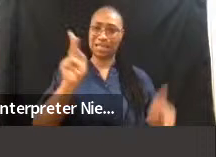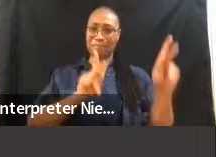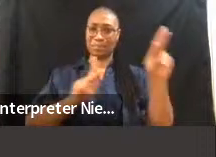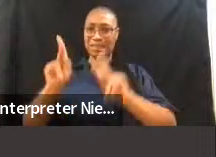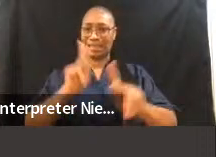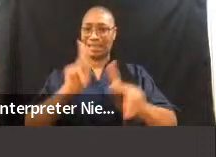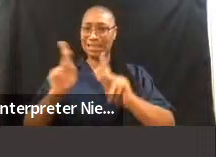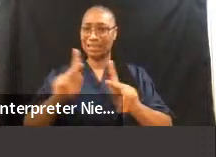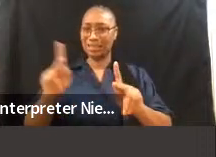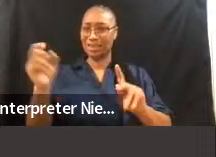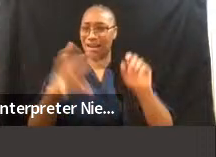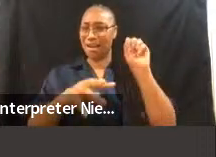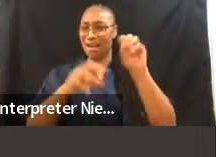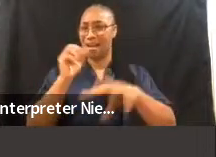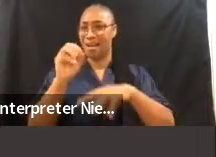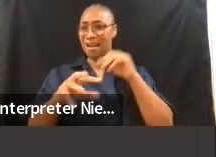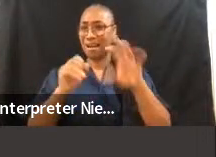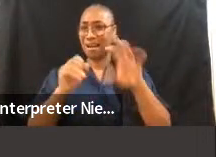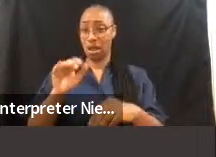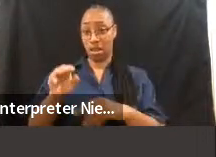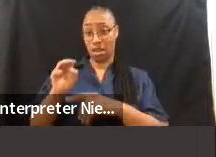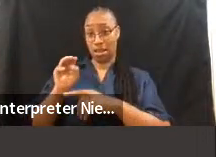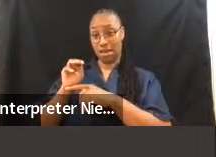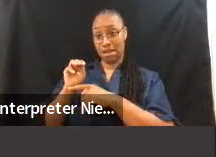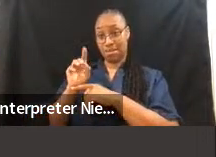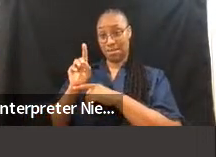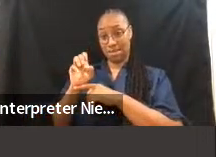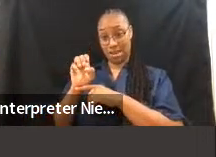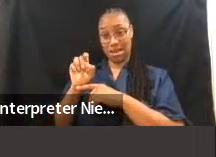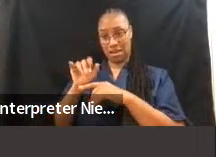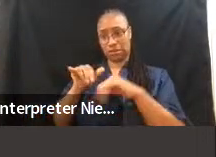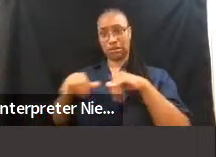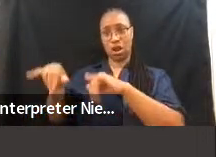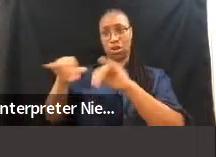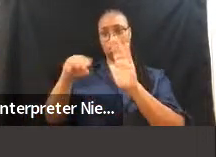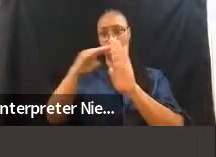standards were published in January of 2017.